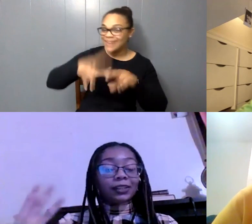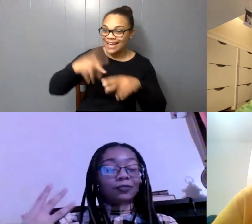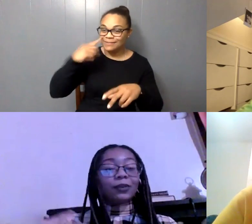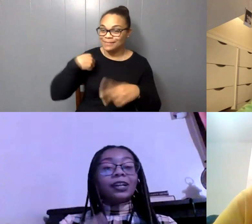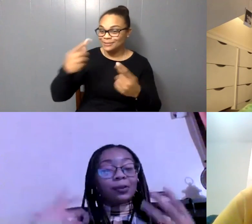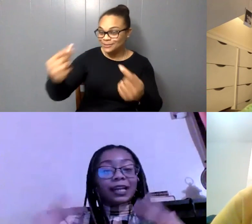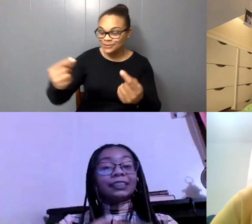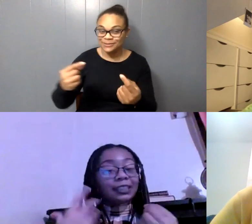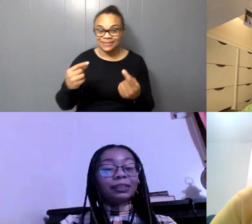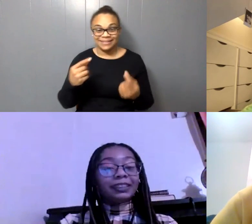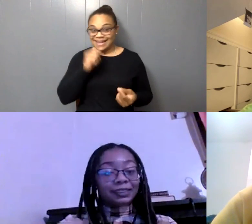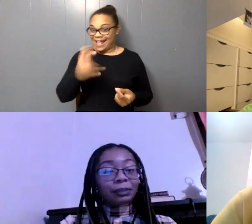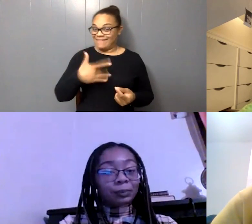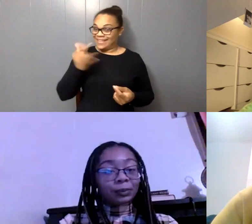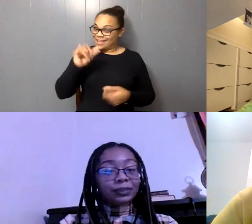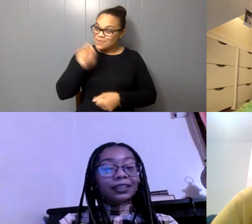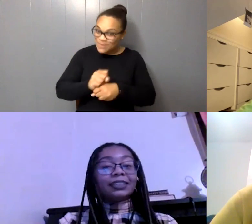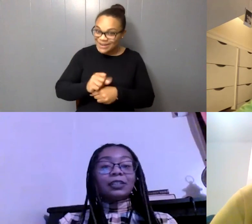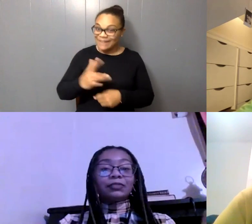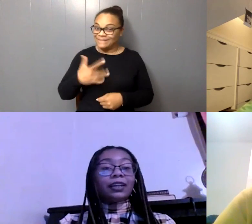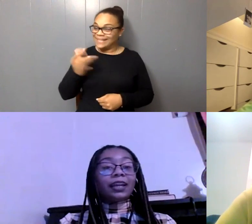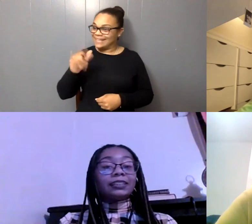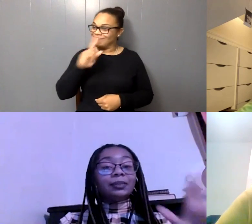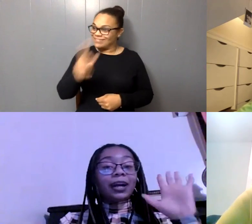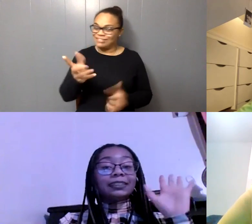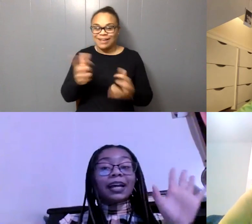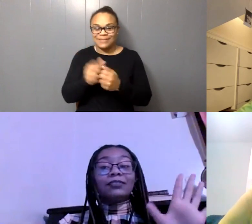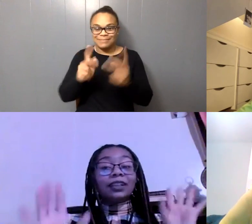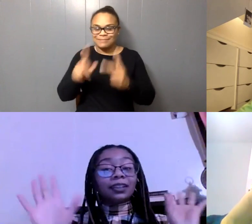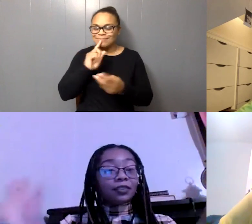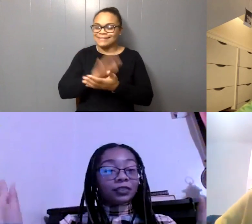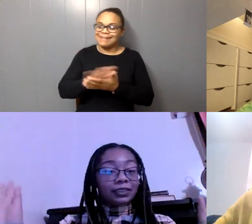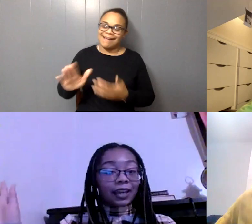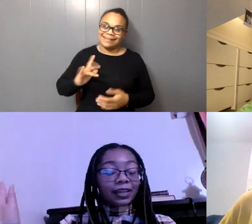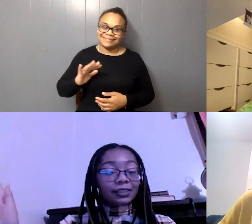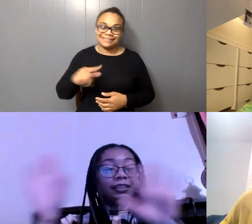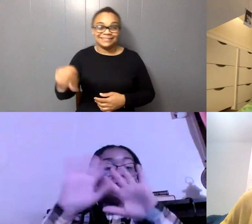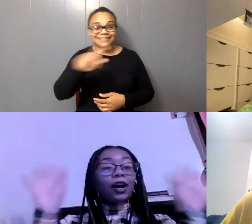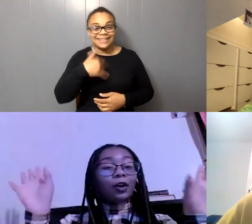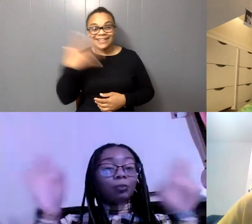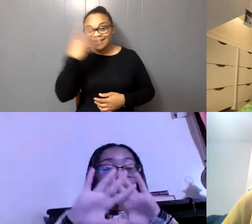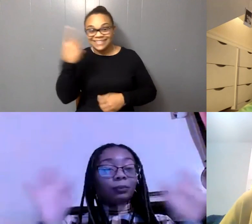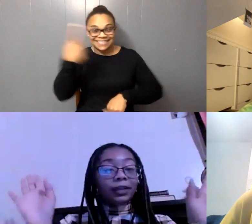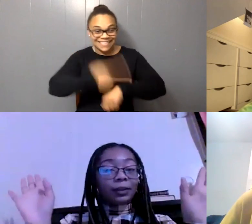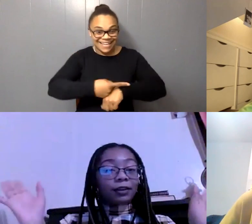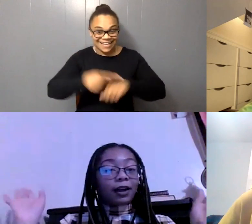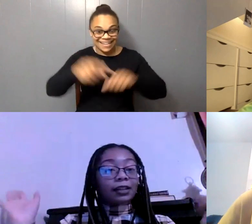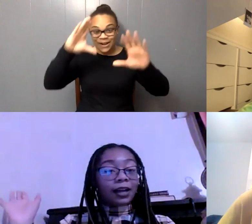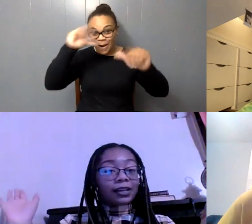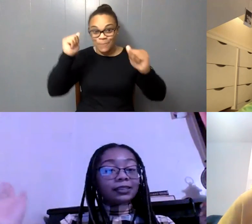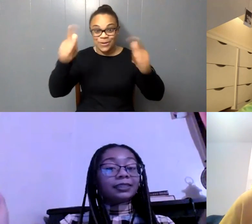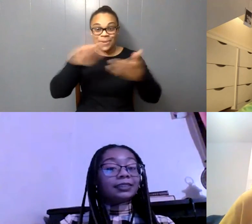like work. It felt like I was actually speaking to people. So it's very nice. You guys have a lovely day. I hope we all became